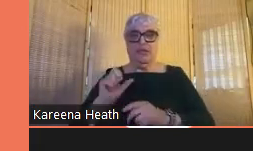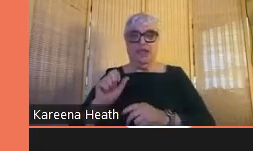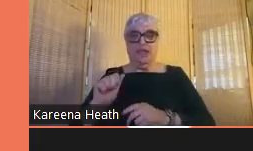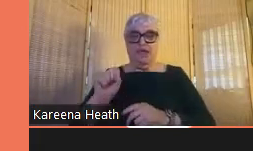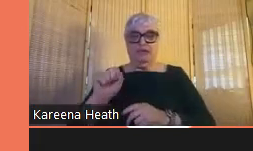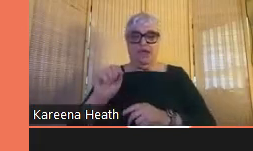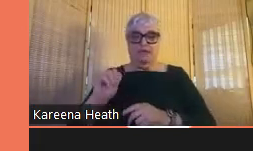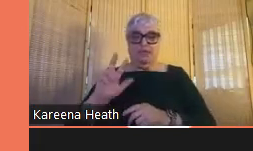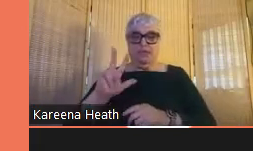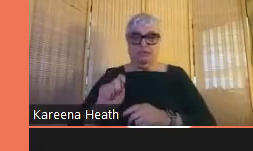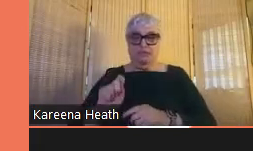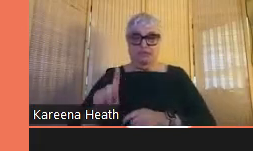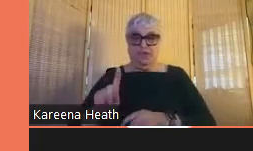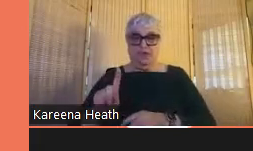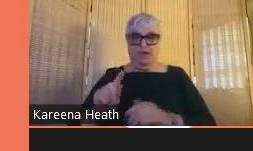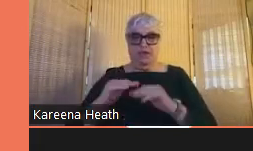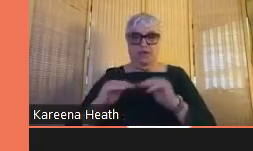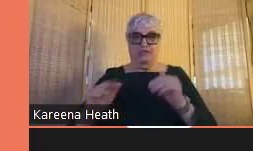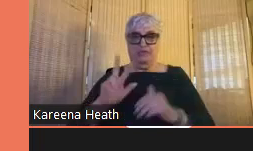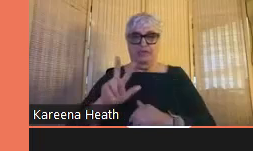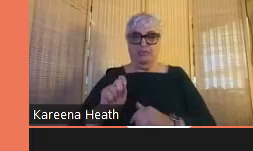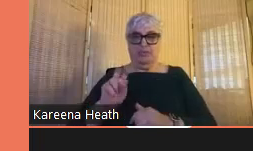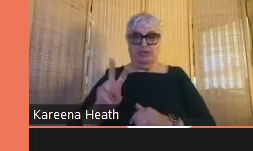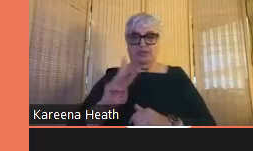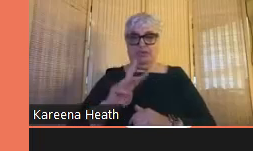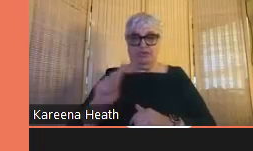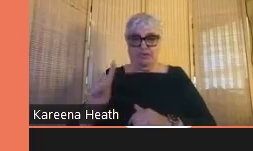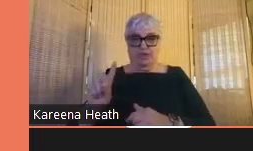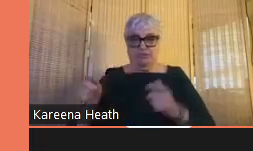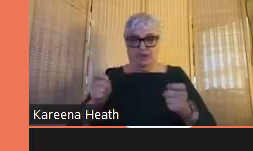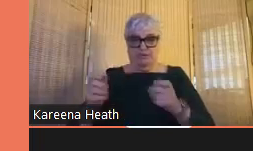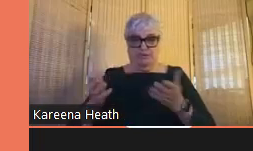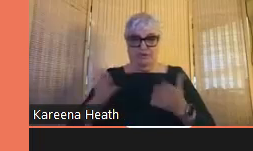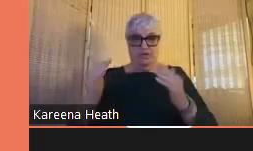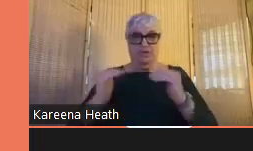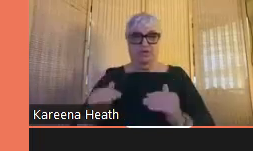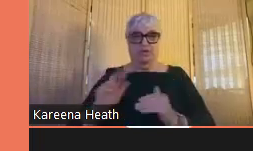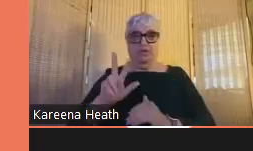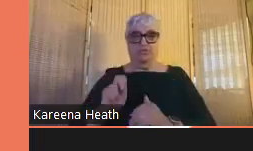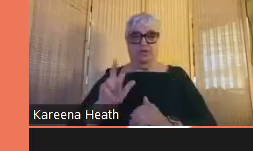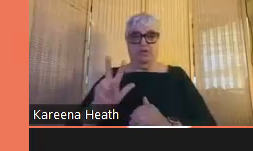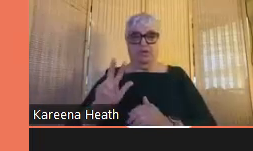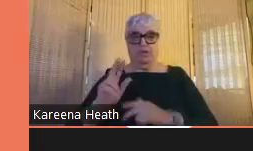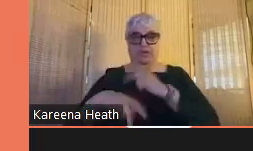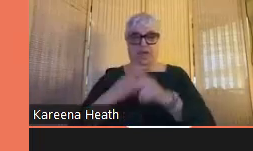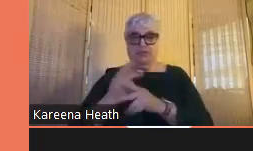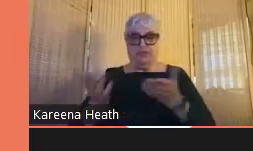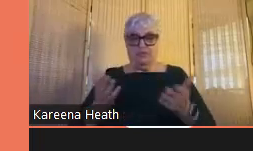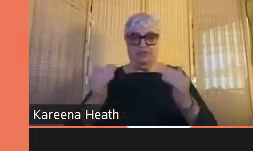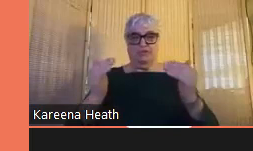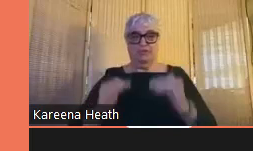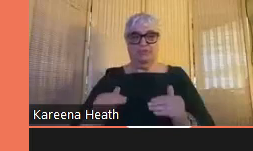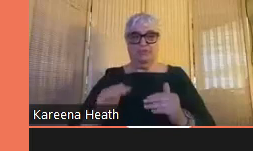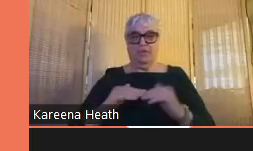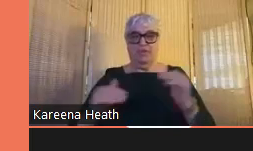3.1 type services, level 3.2 withdrawal management services, followed by 3.3 type services, level